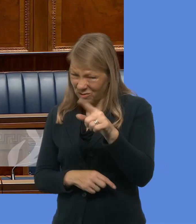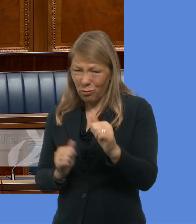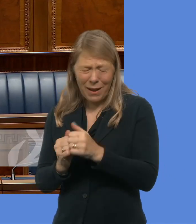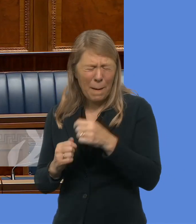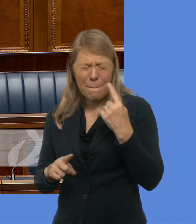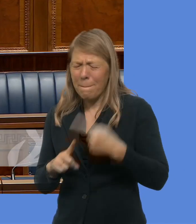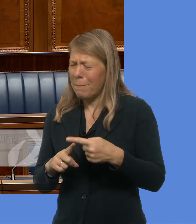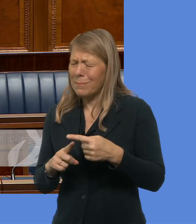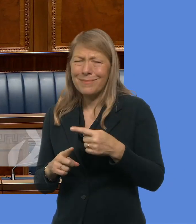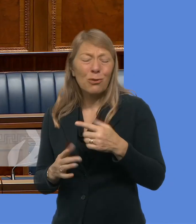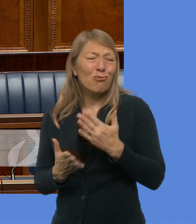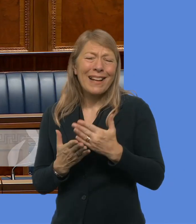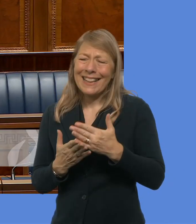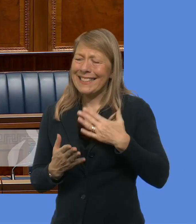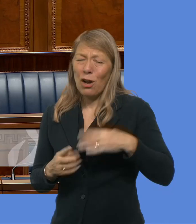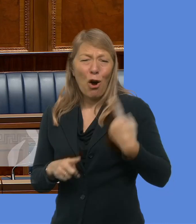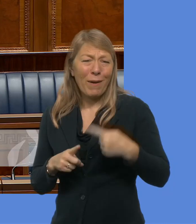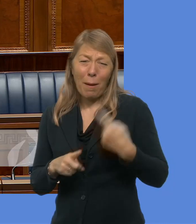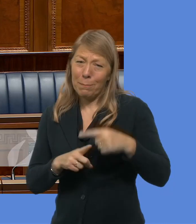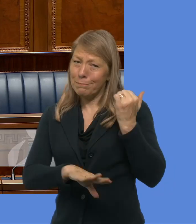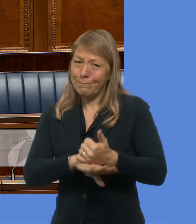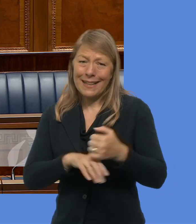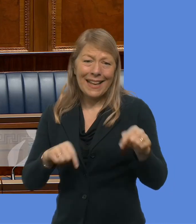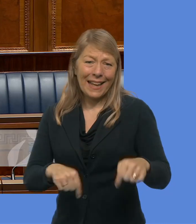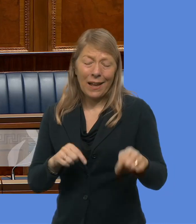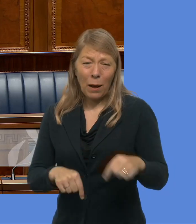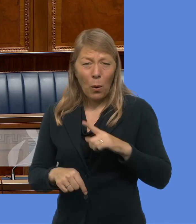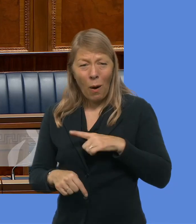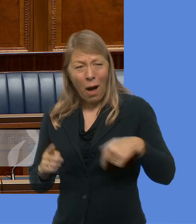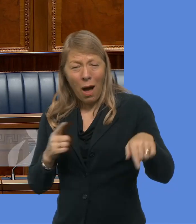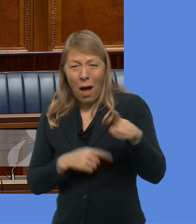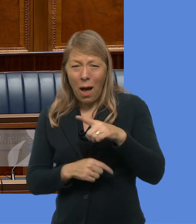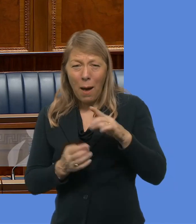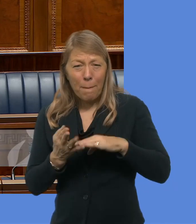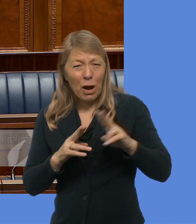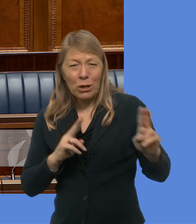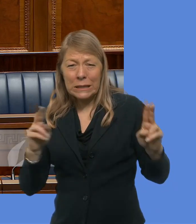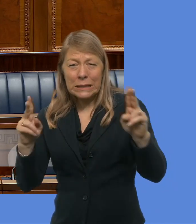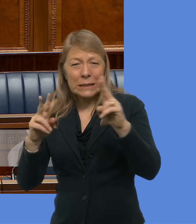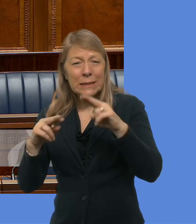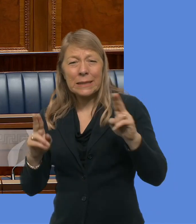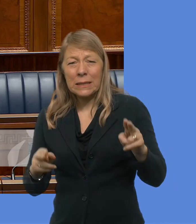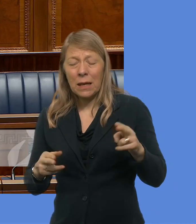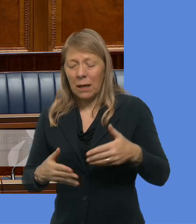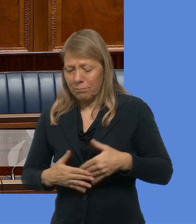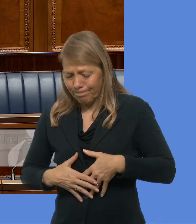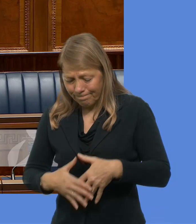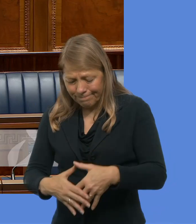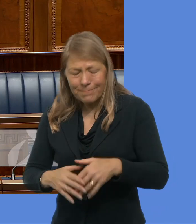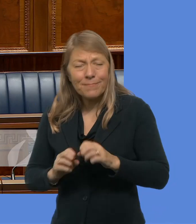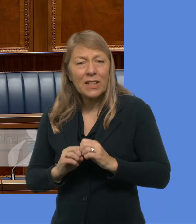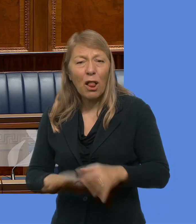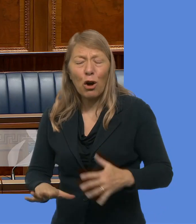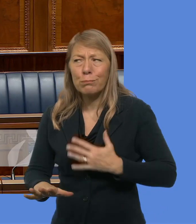pace in order to avoid any additional unnecessary pain for parents that have lost a baby, and particularly focus in on